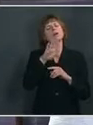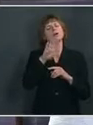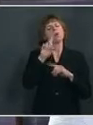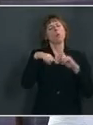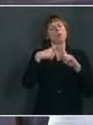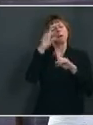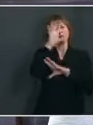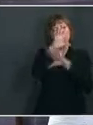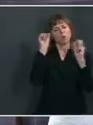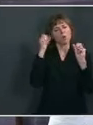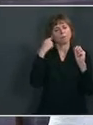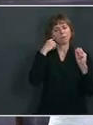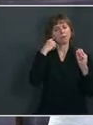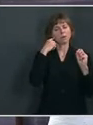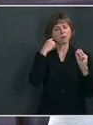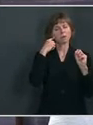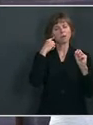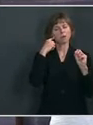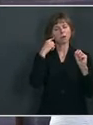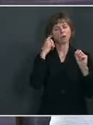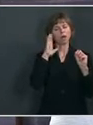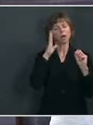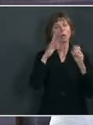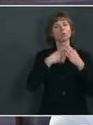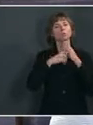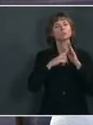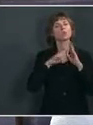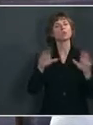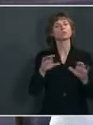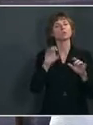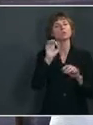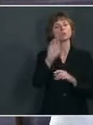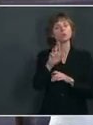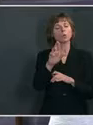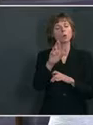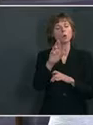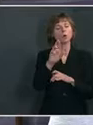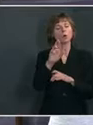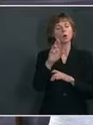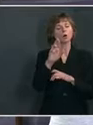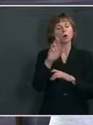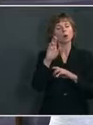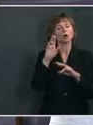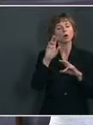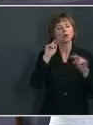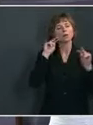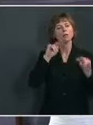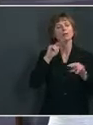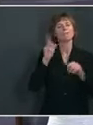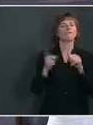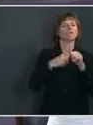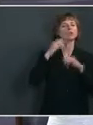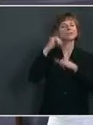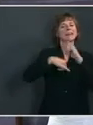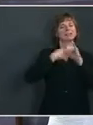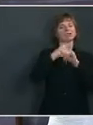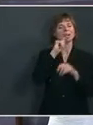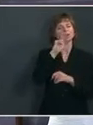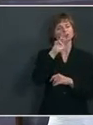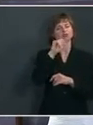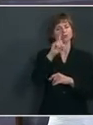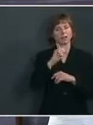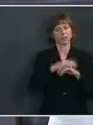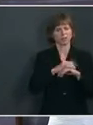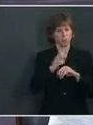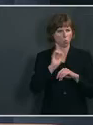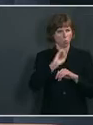be able to start doing, or he'll do his first international trip? And where would be the first place he